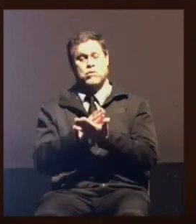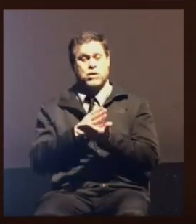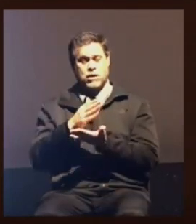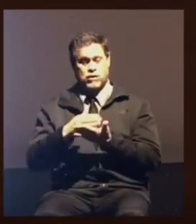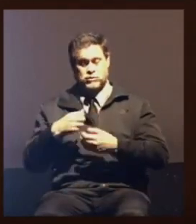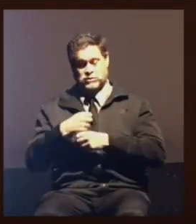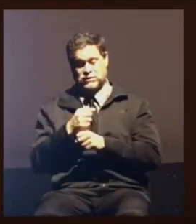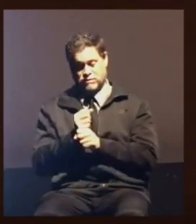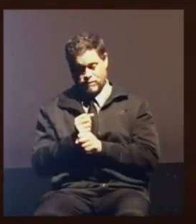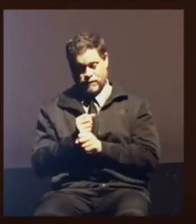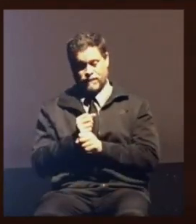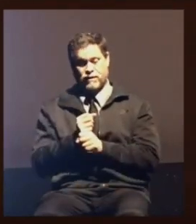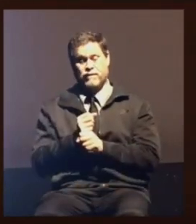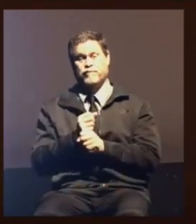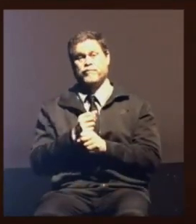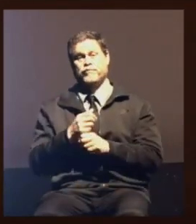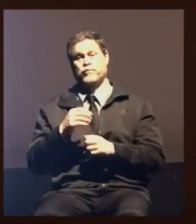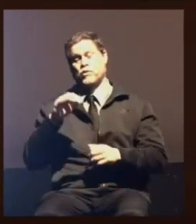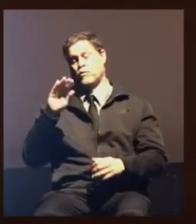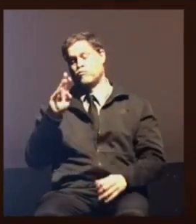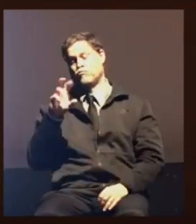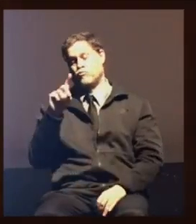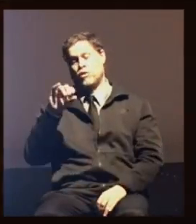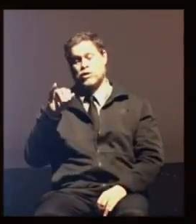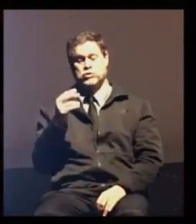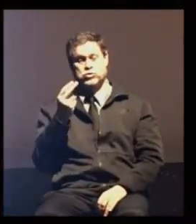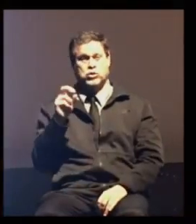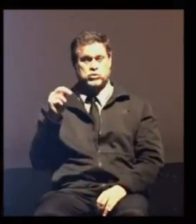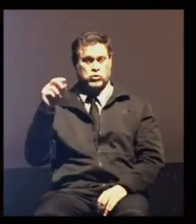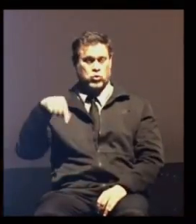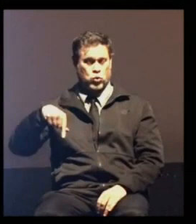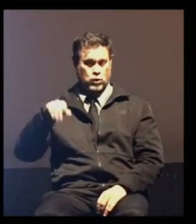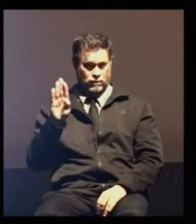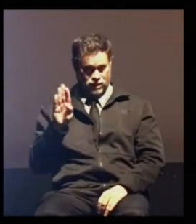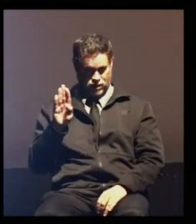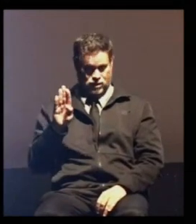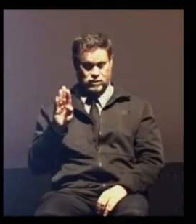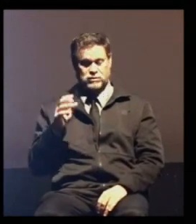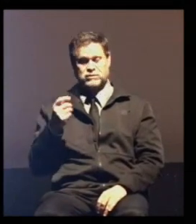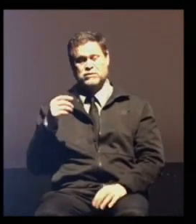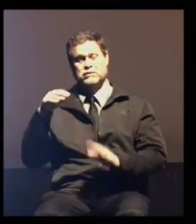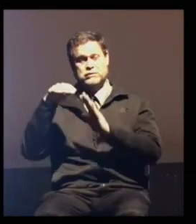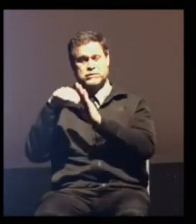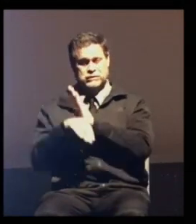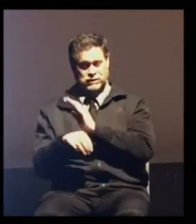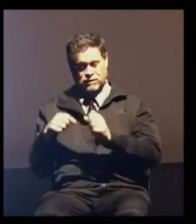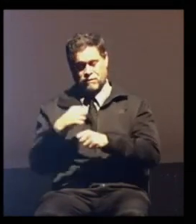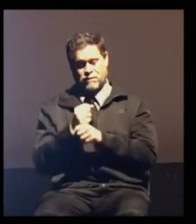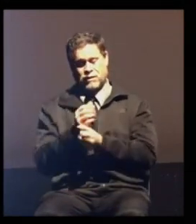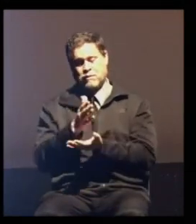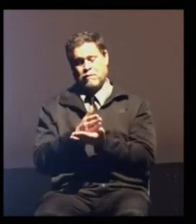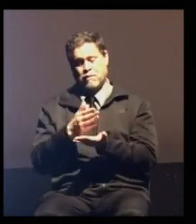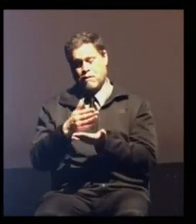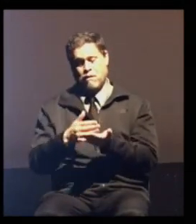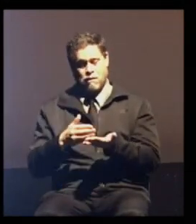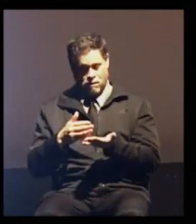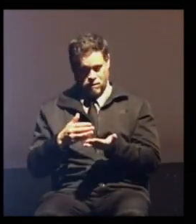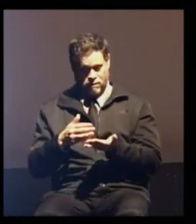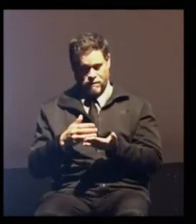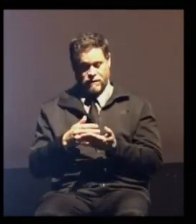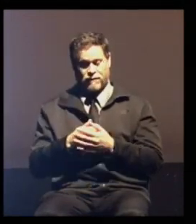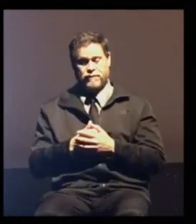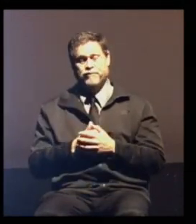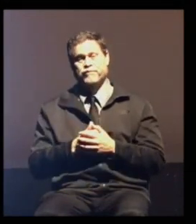make started with Brad Johnson, our quarterback. He was in a little bit of a slump. She made him this pie,